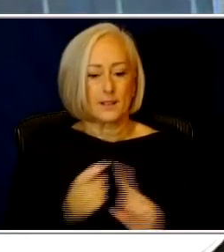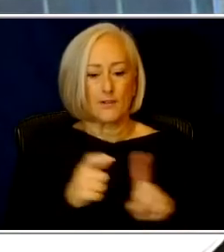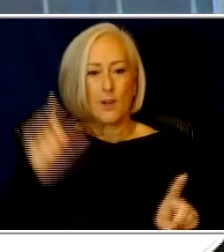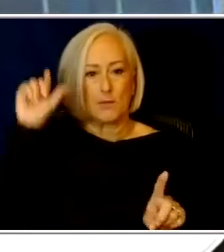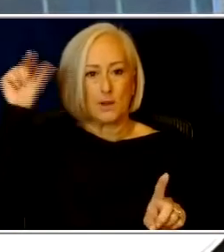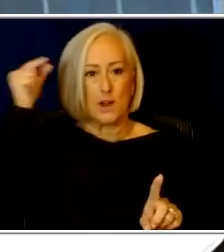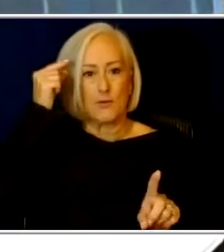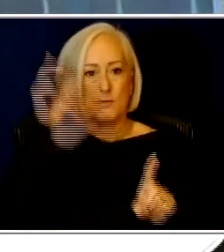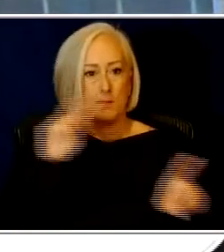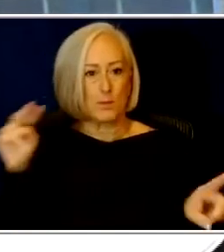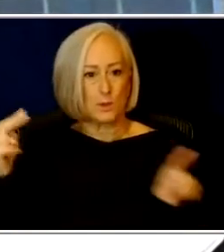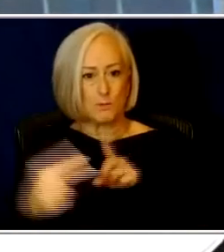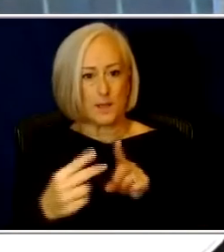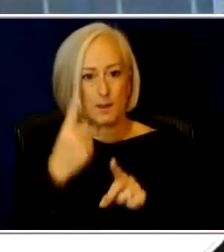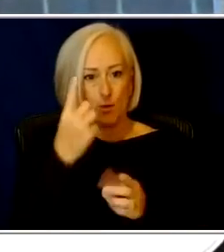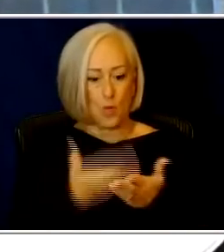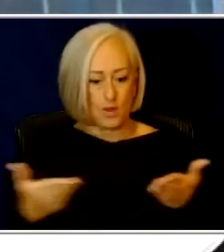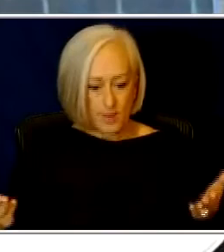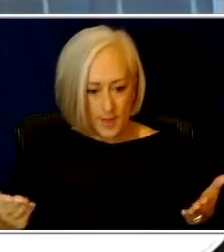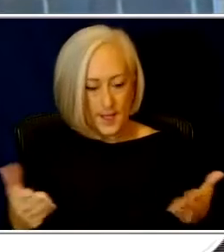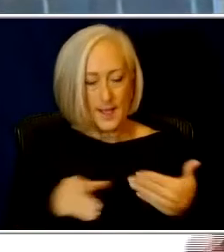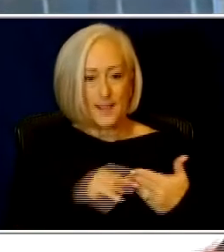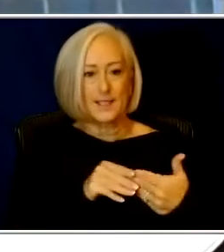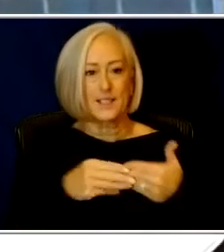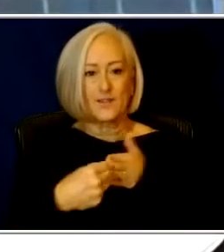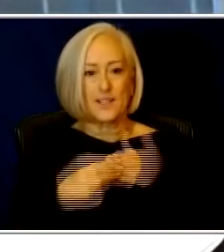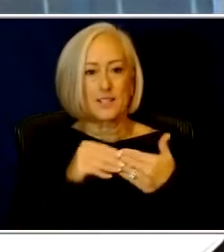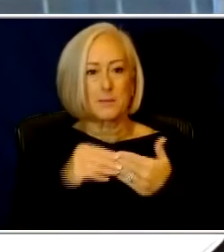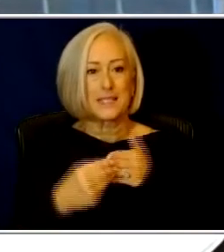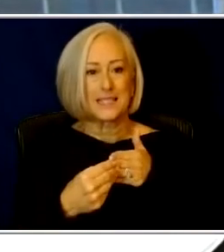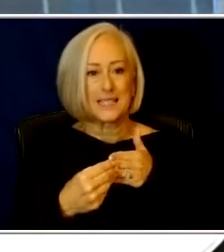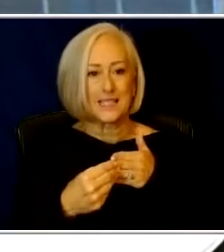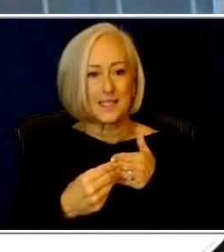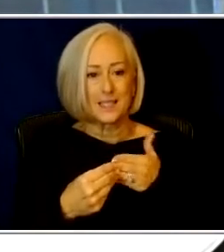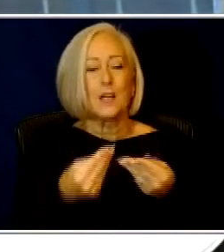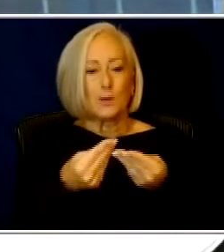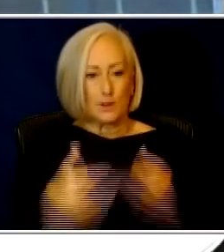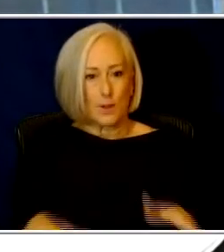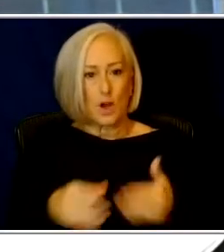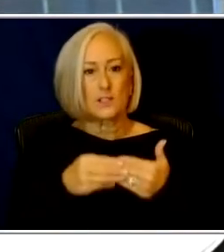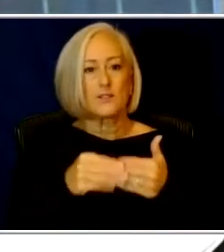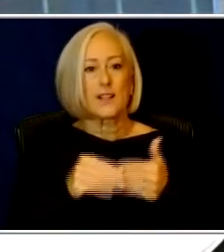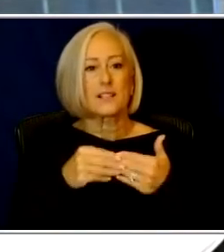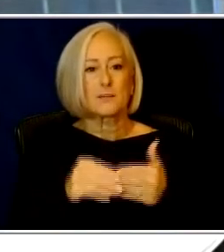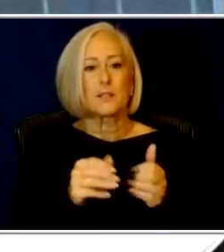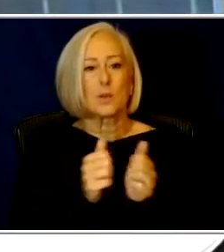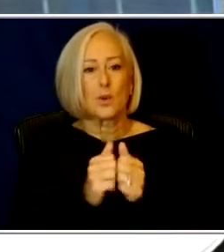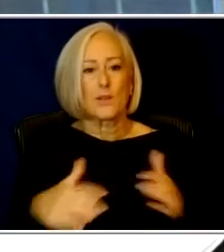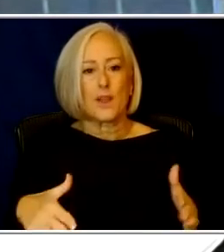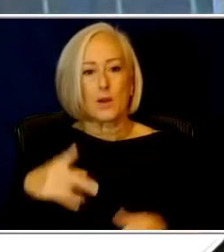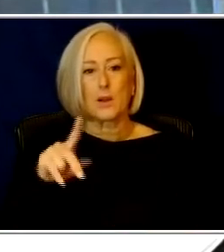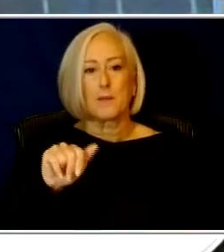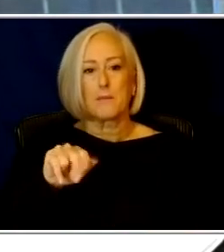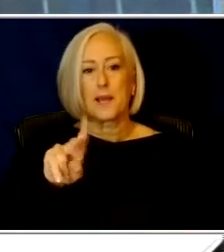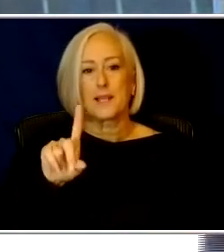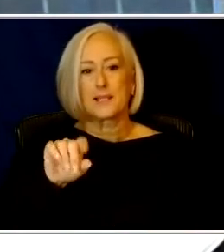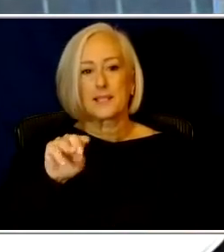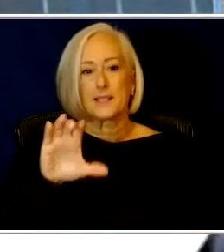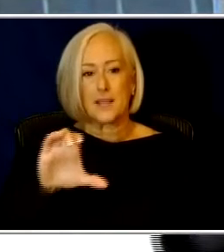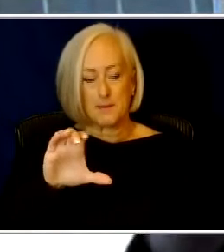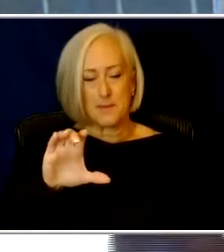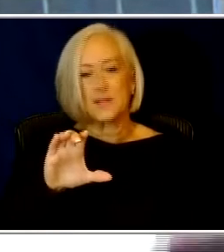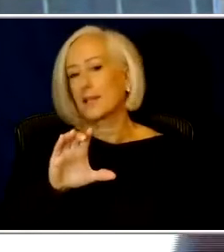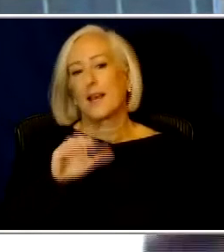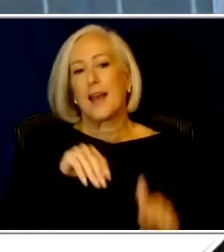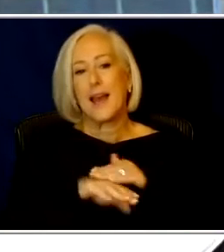things is that flexibility. I'm afraid we've lost that flexibility without having the pandemic status, because critical access hospitals have length of